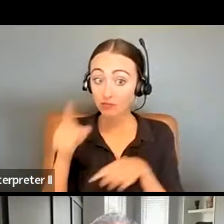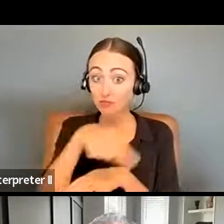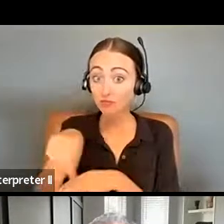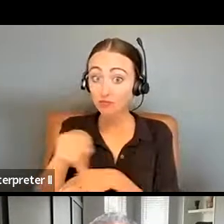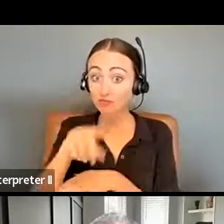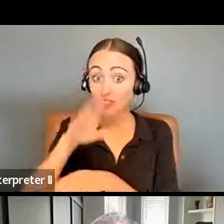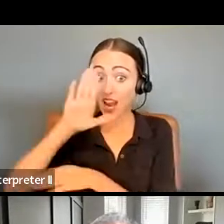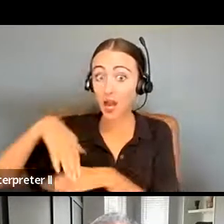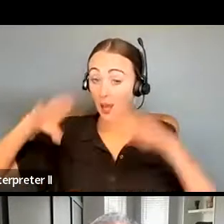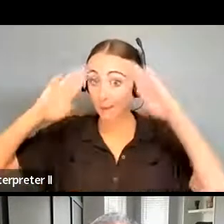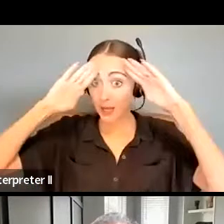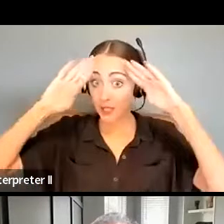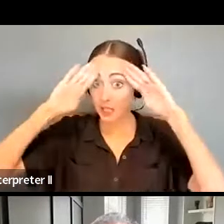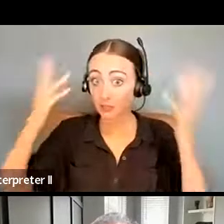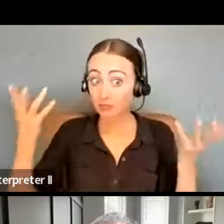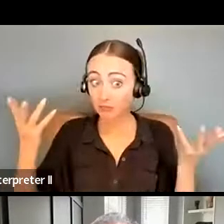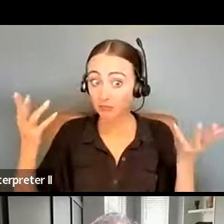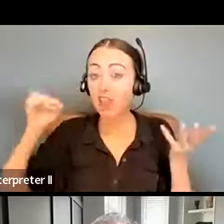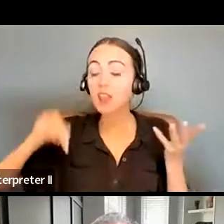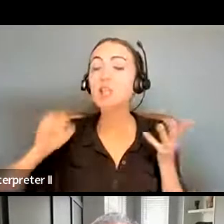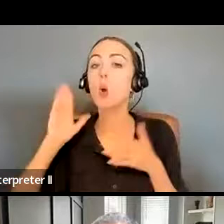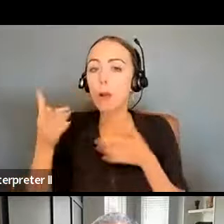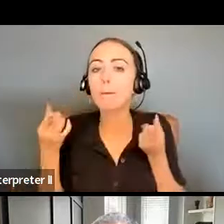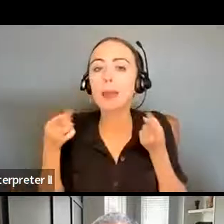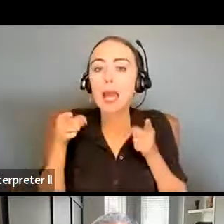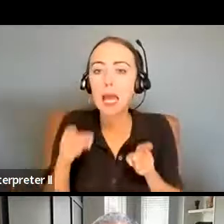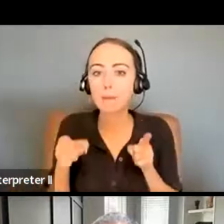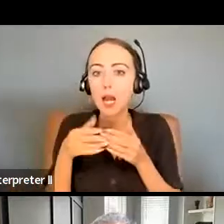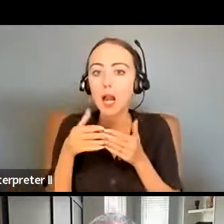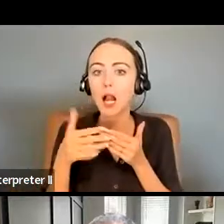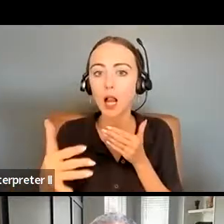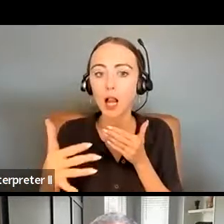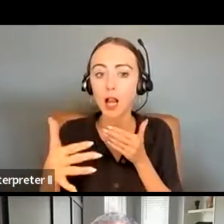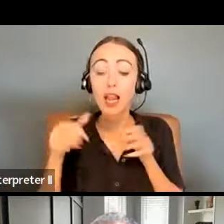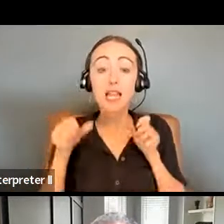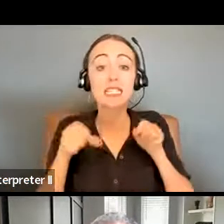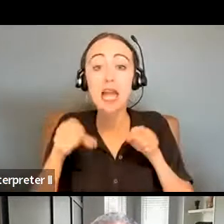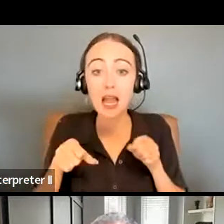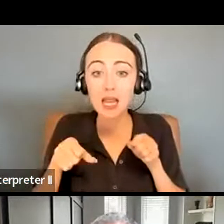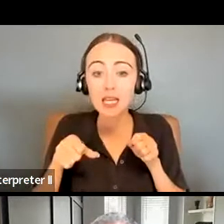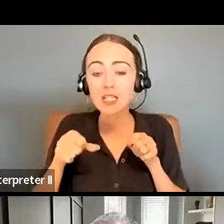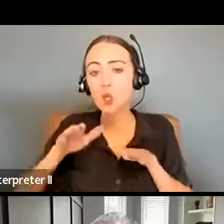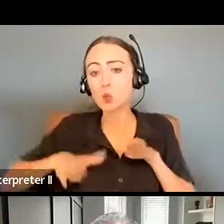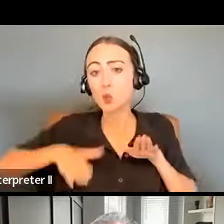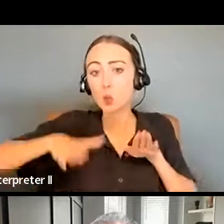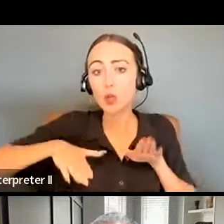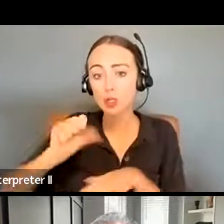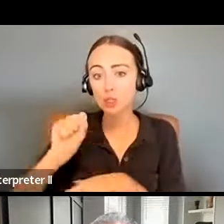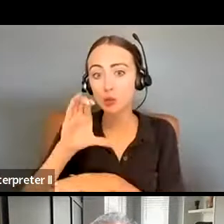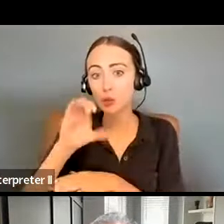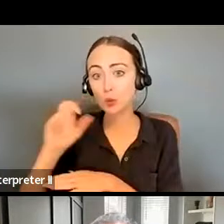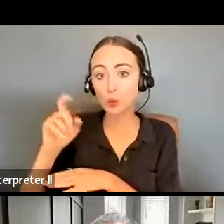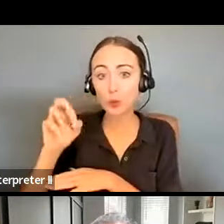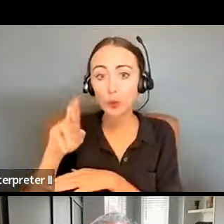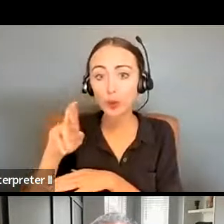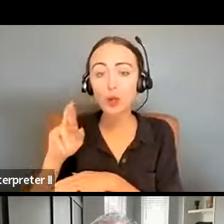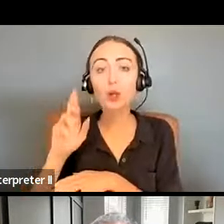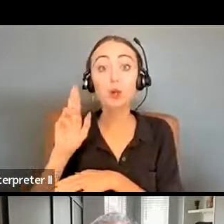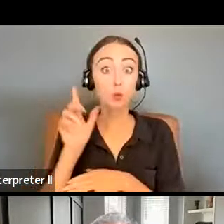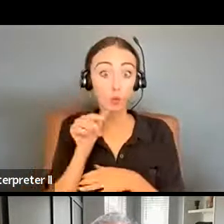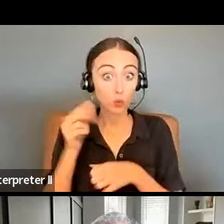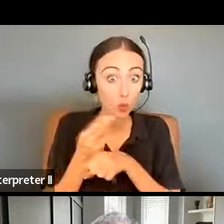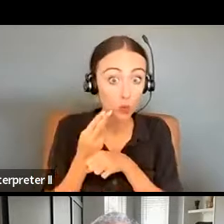who haven't paid attention, this is what's going to be happening. And the cyclists and the scooters who use it will be under an